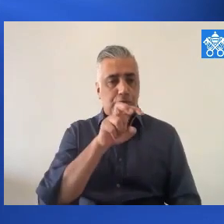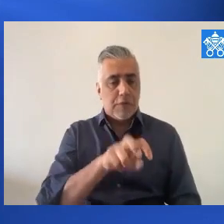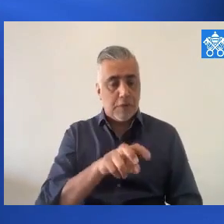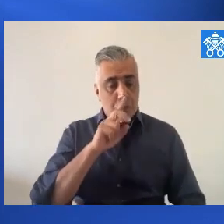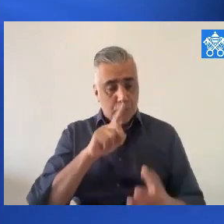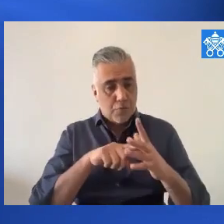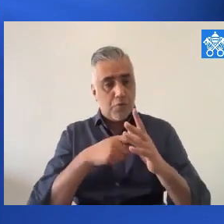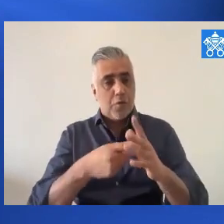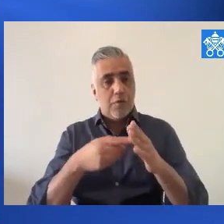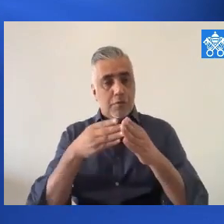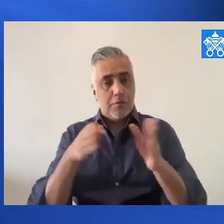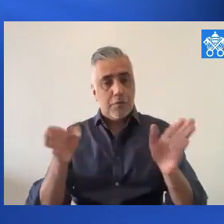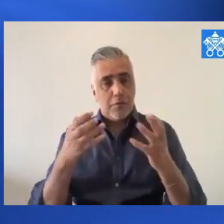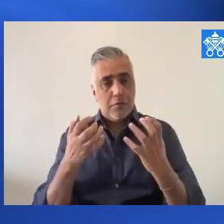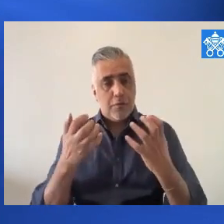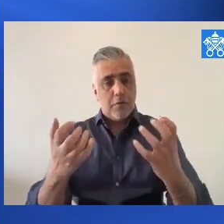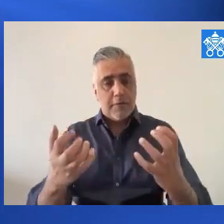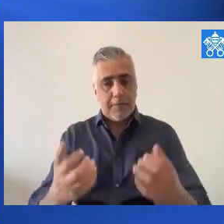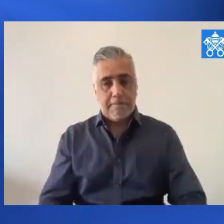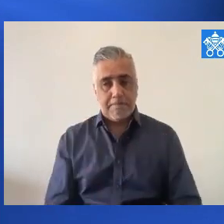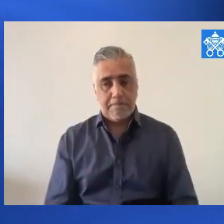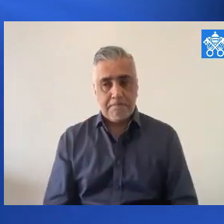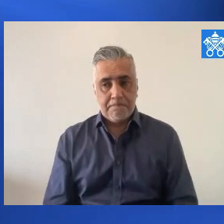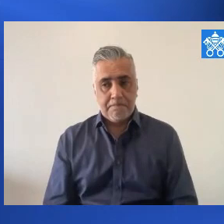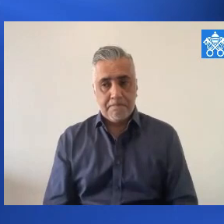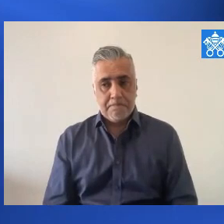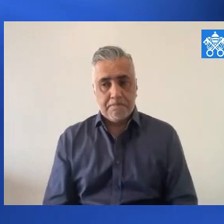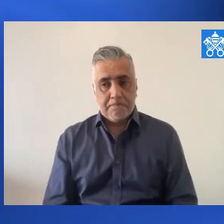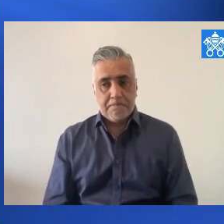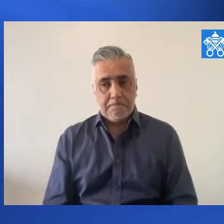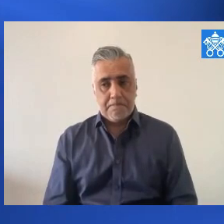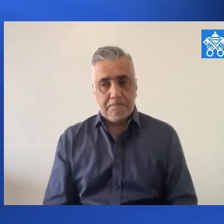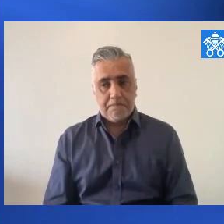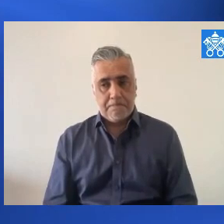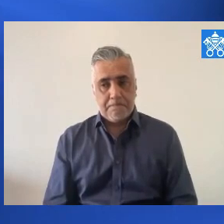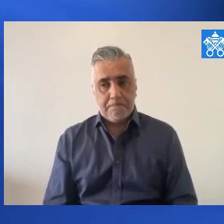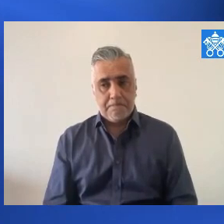chair and will mark the beginning of this audience.